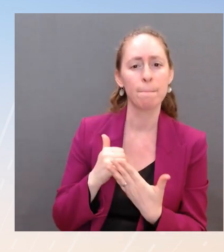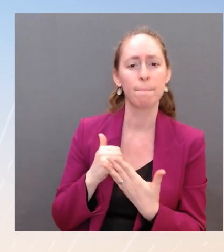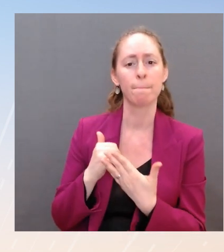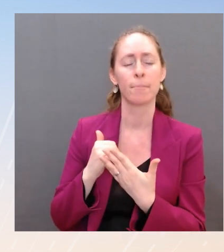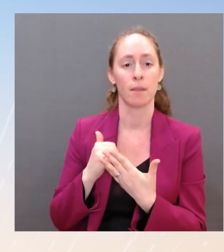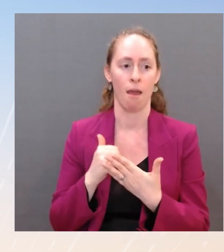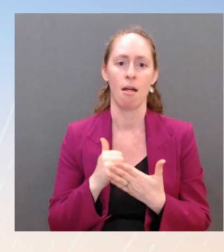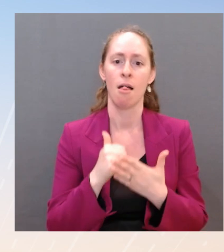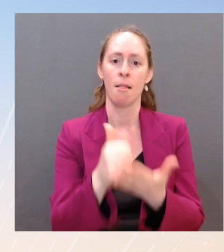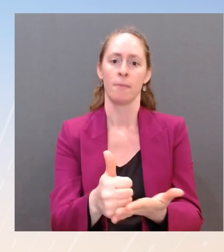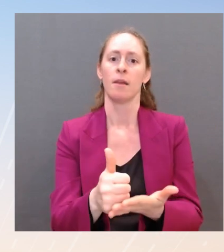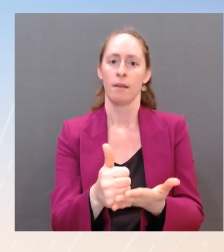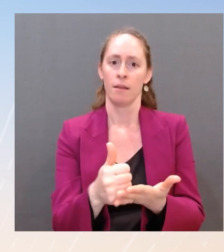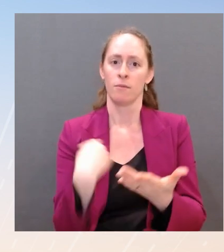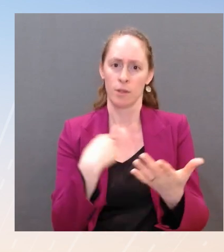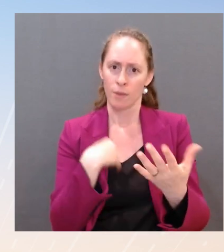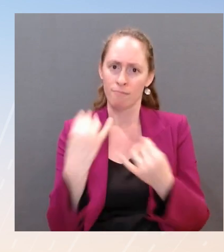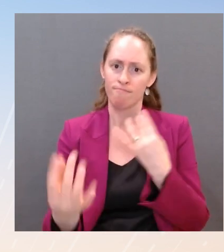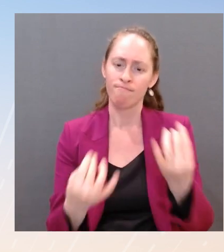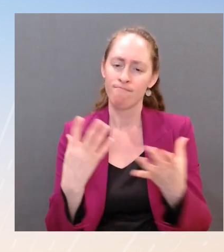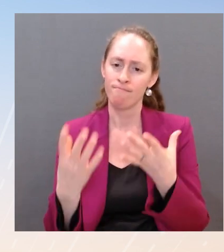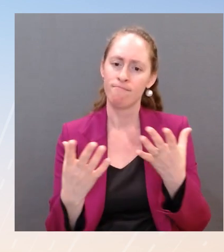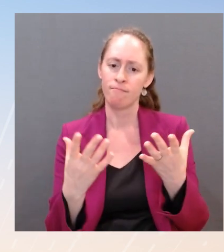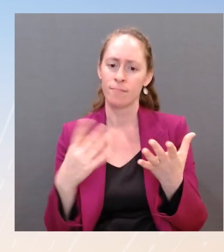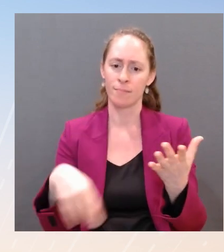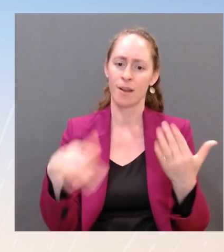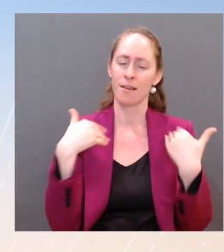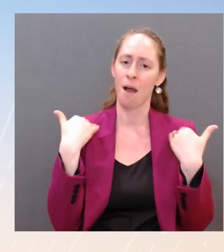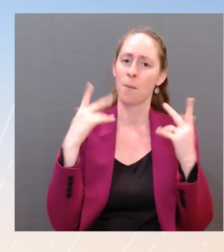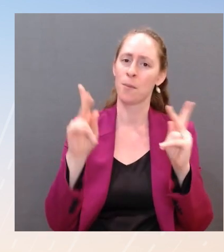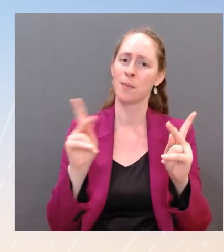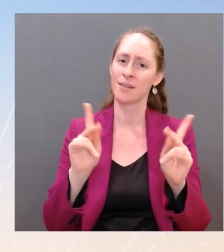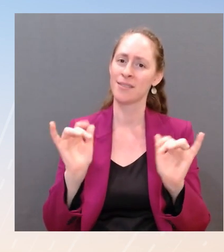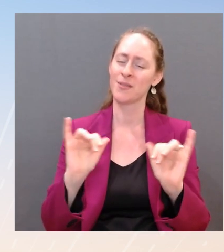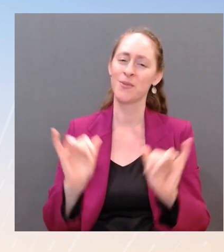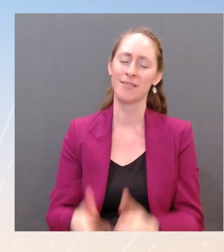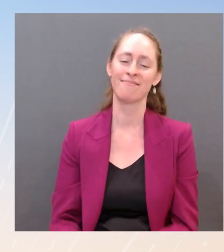that. Amazing. Thank you so much.